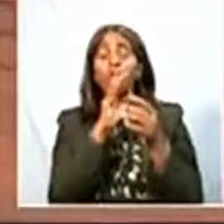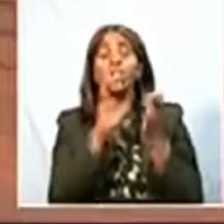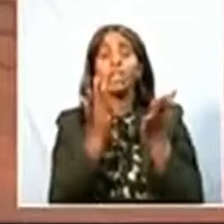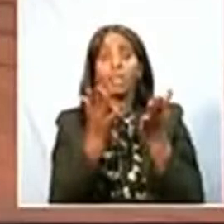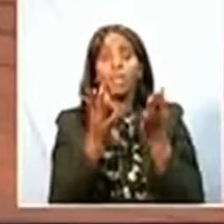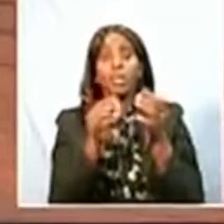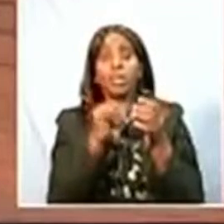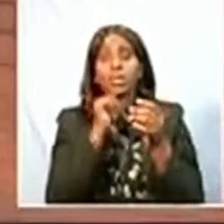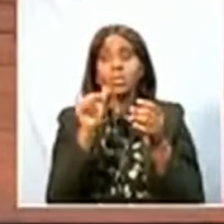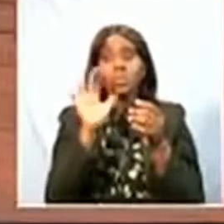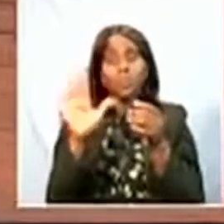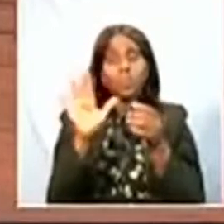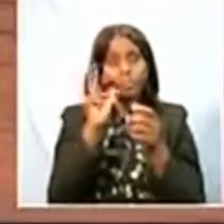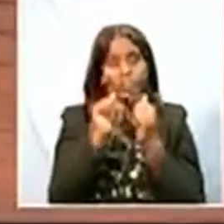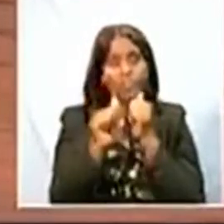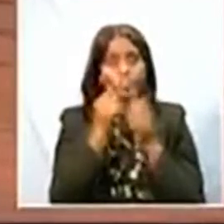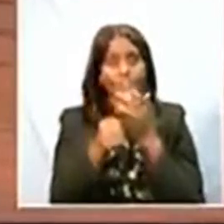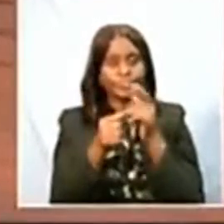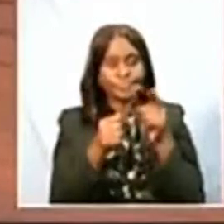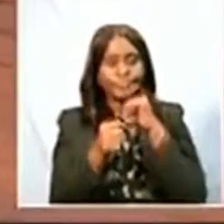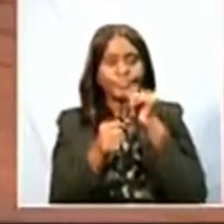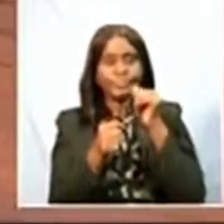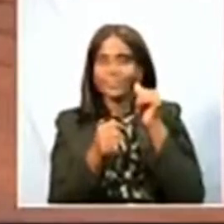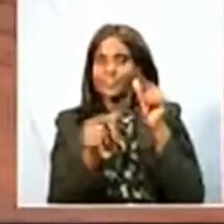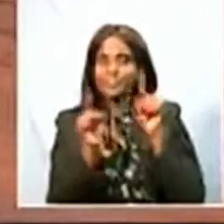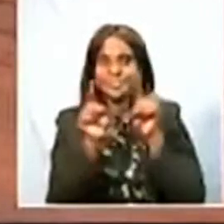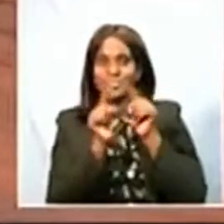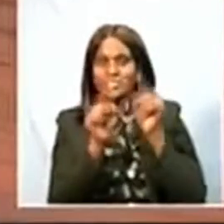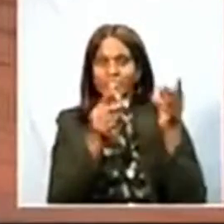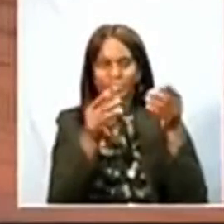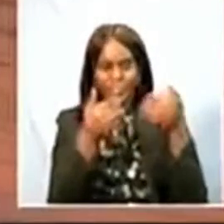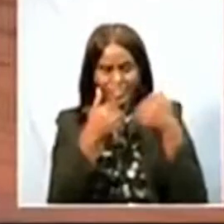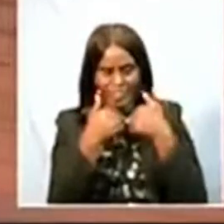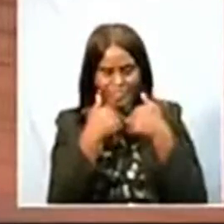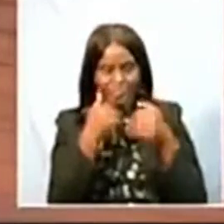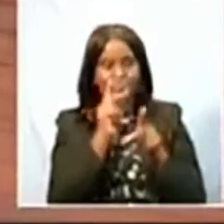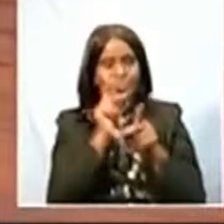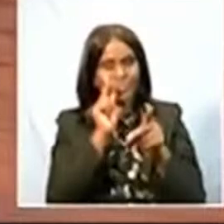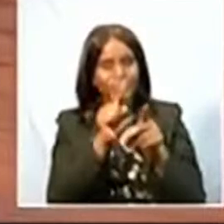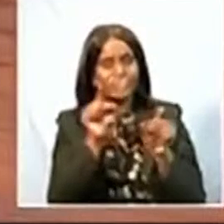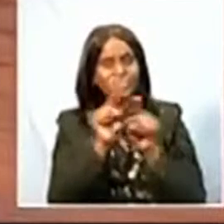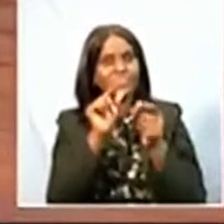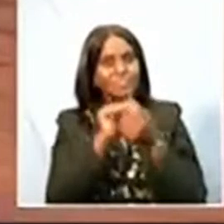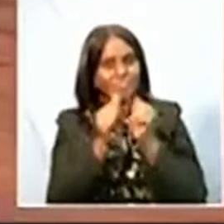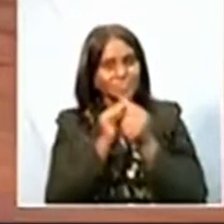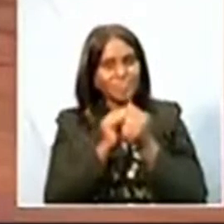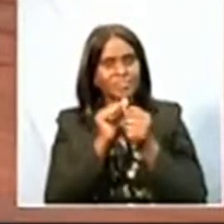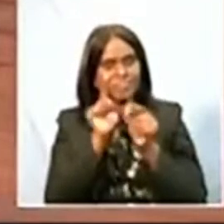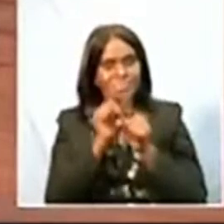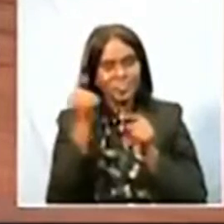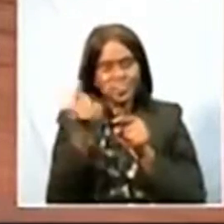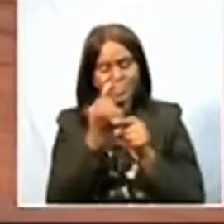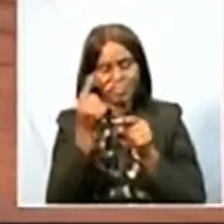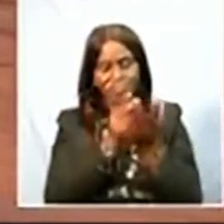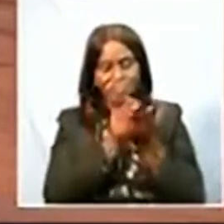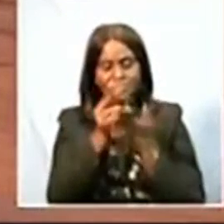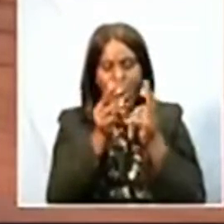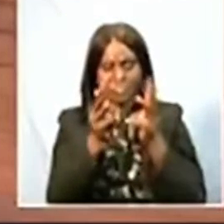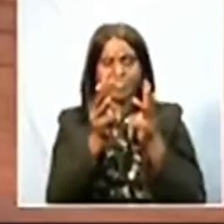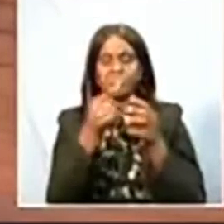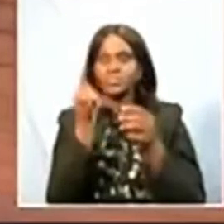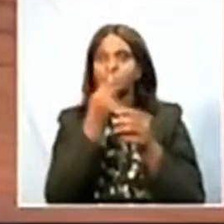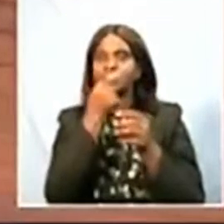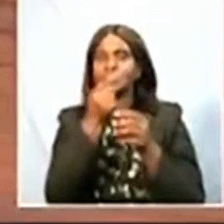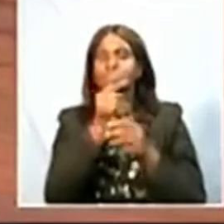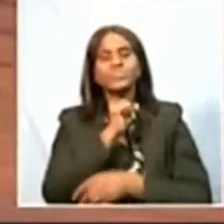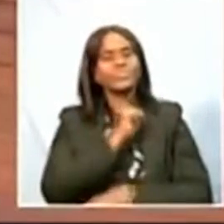not theirs because you did not take possession of them. And this is a query. I think the honest way and the humble way is to simply